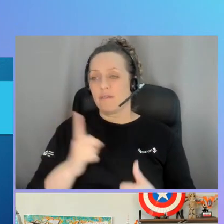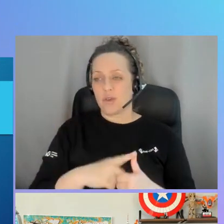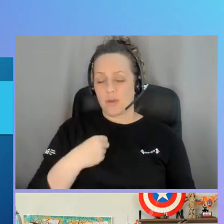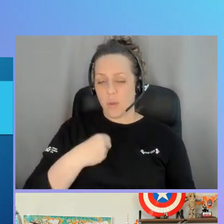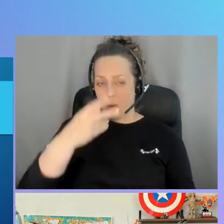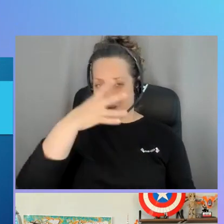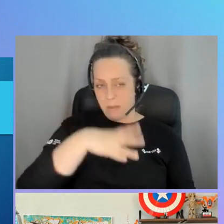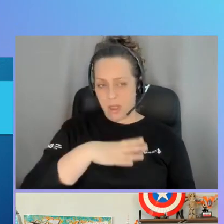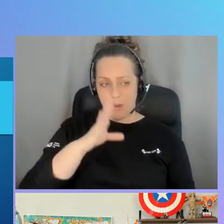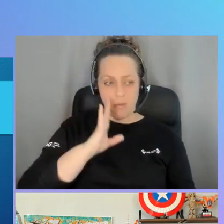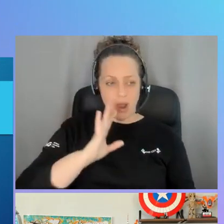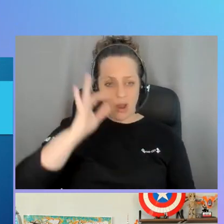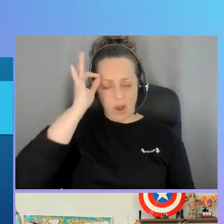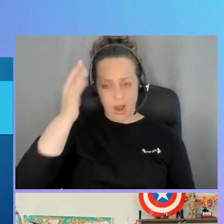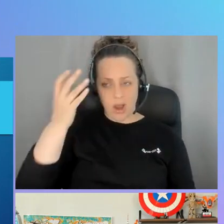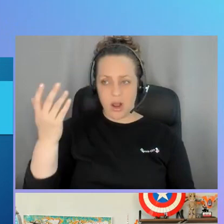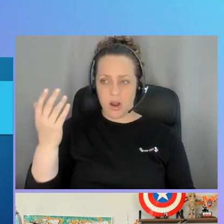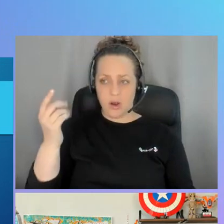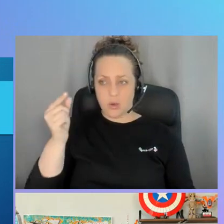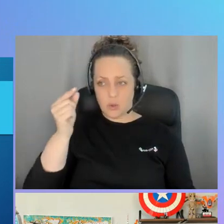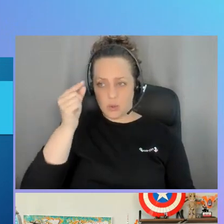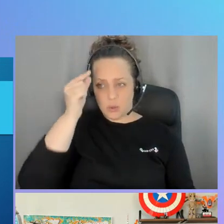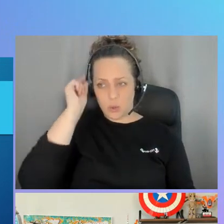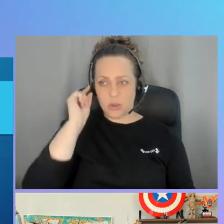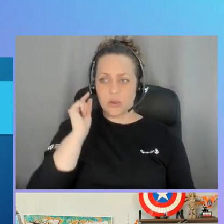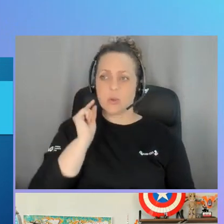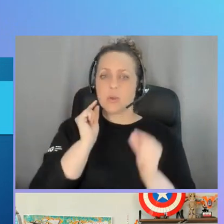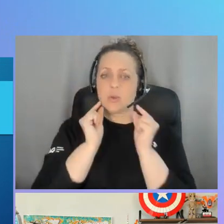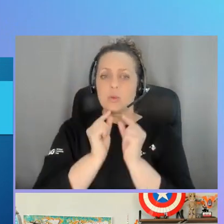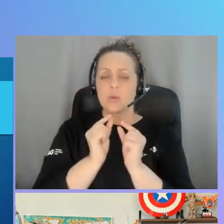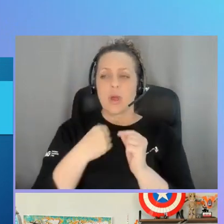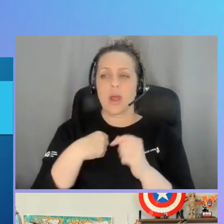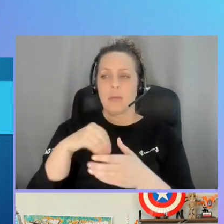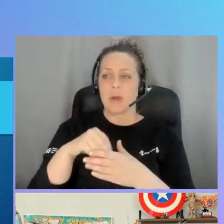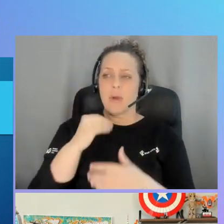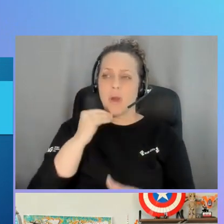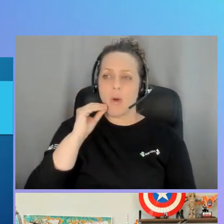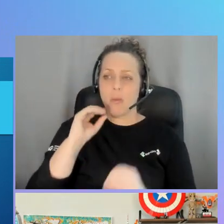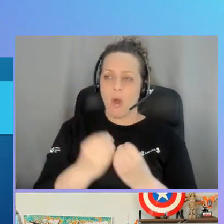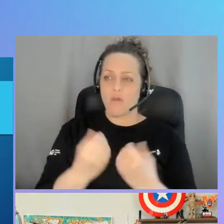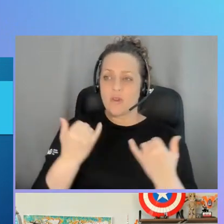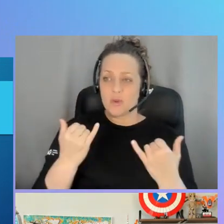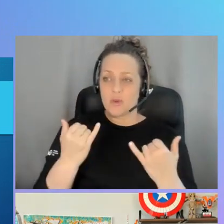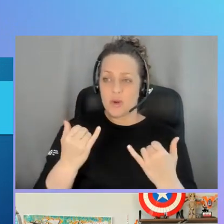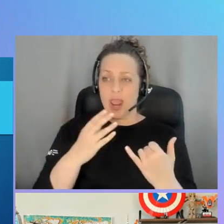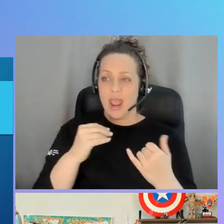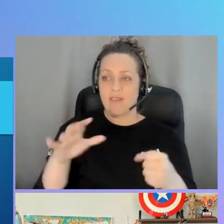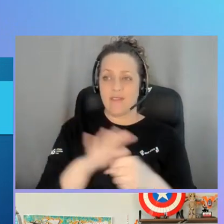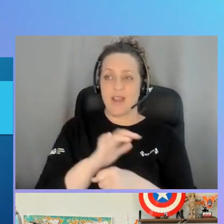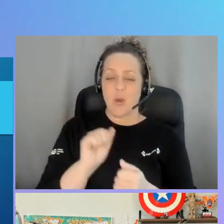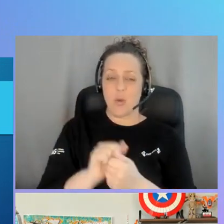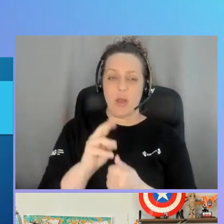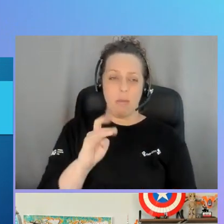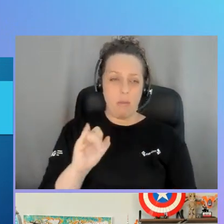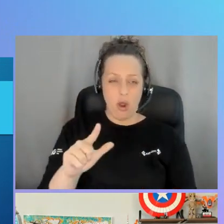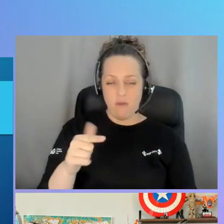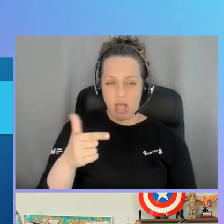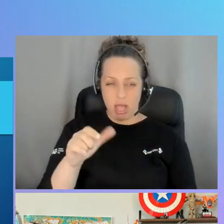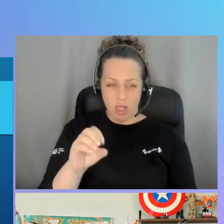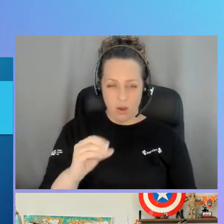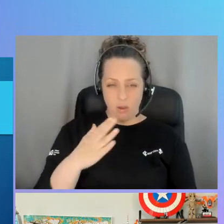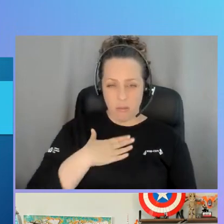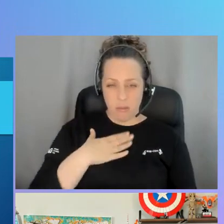hair, a short beard. I'm in my home office today, which is filled with Marvel Legos, which was